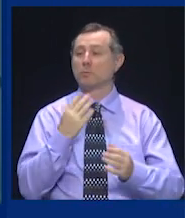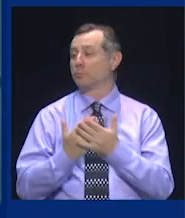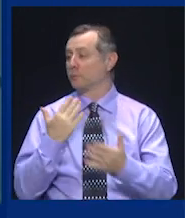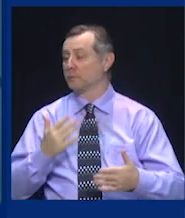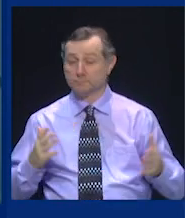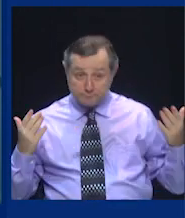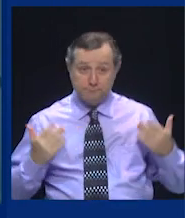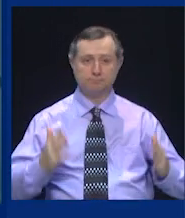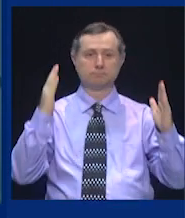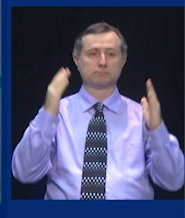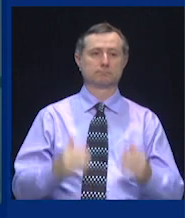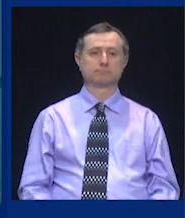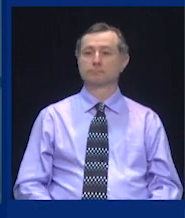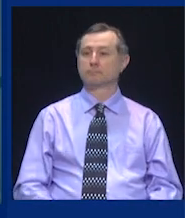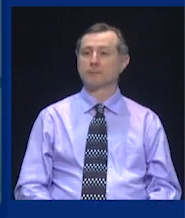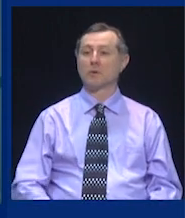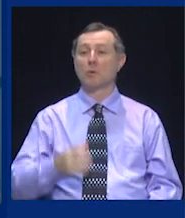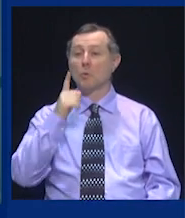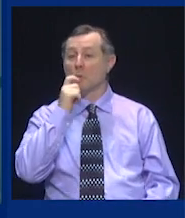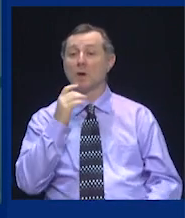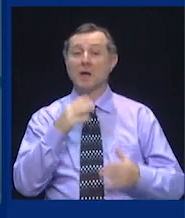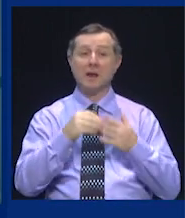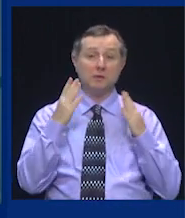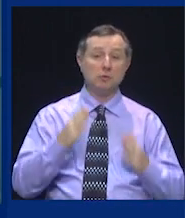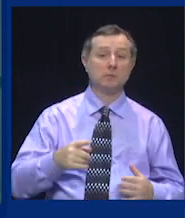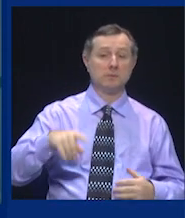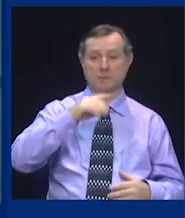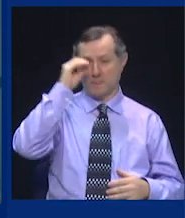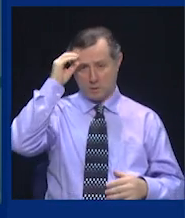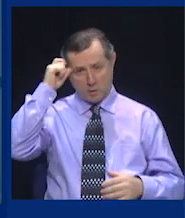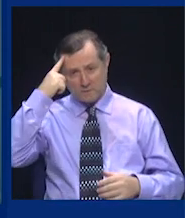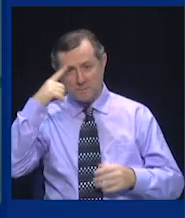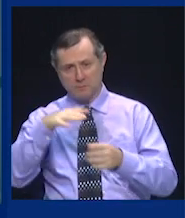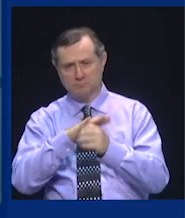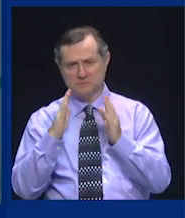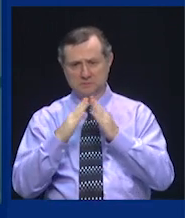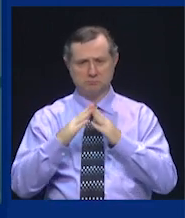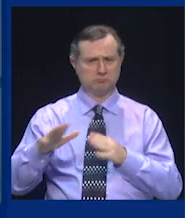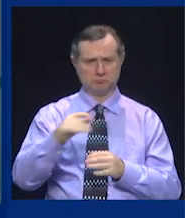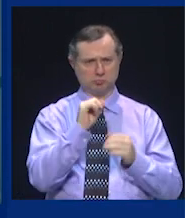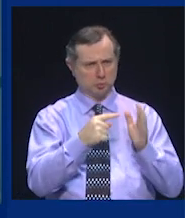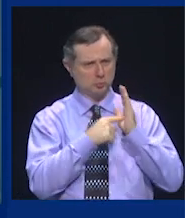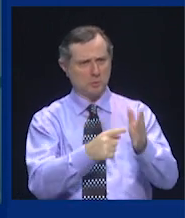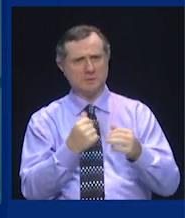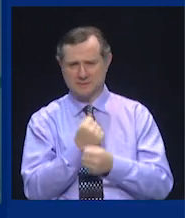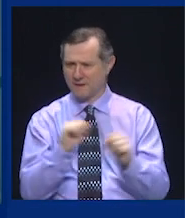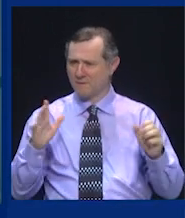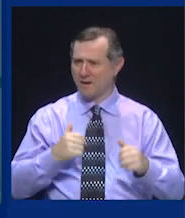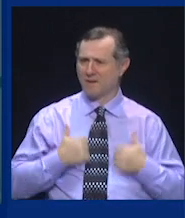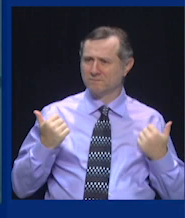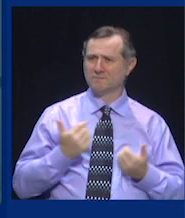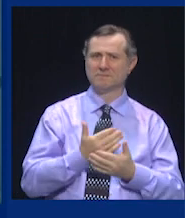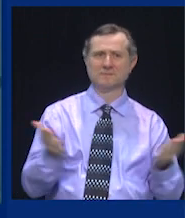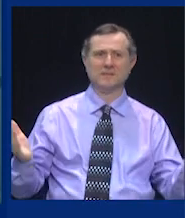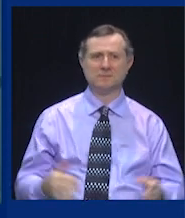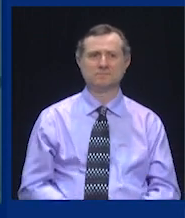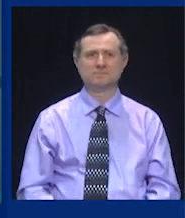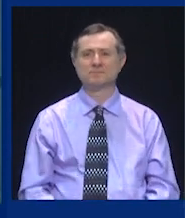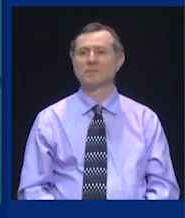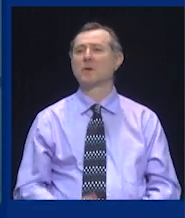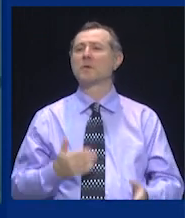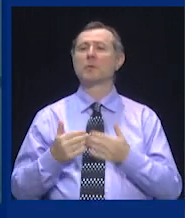So show leadership and do it and save lives. Whatever policy they